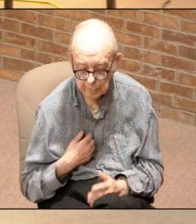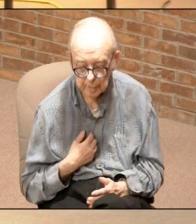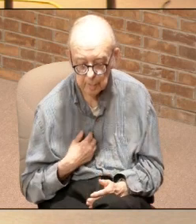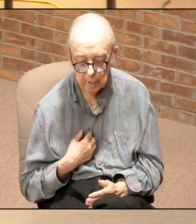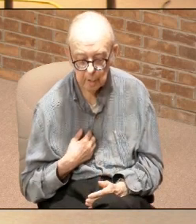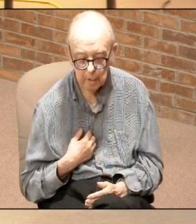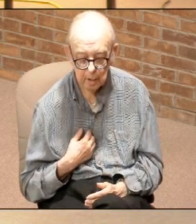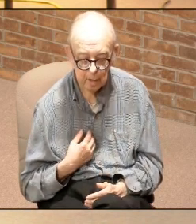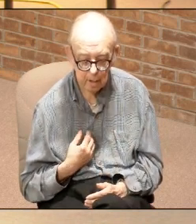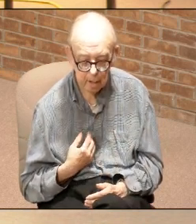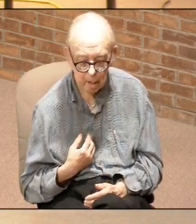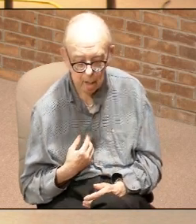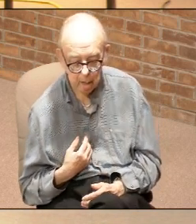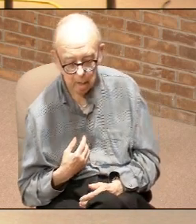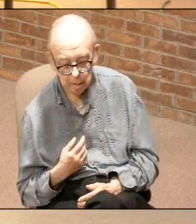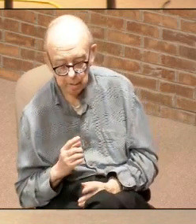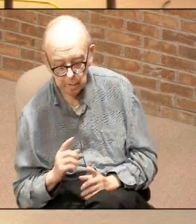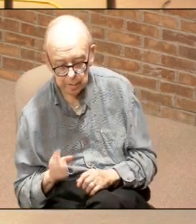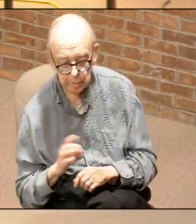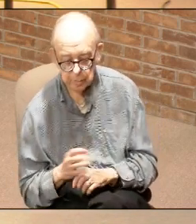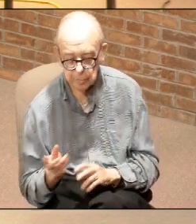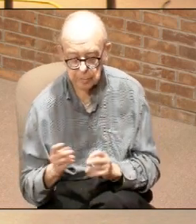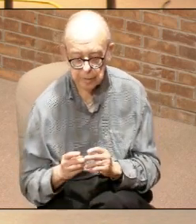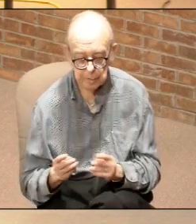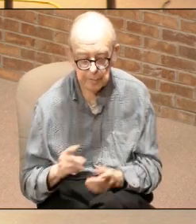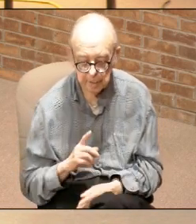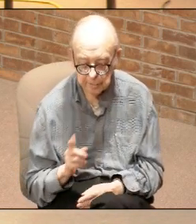i said do you go to church anywhere